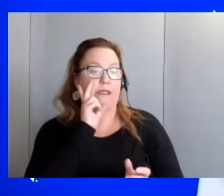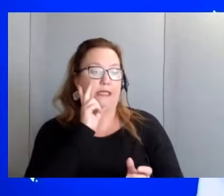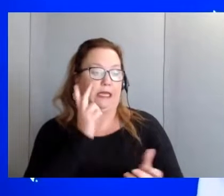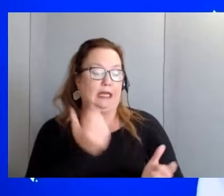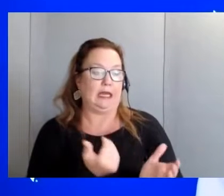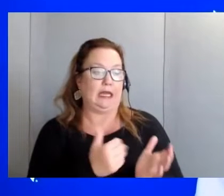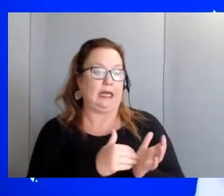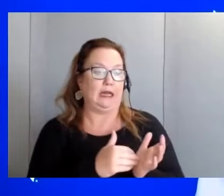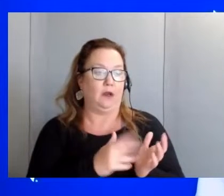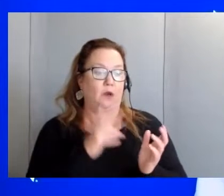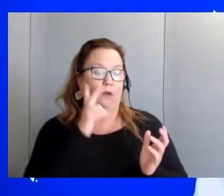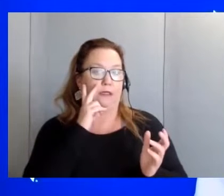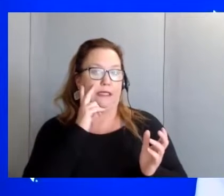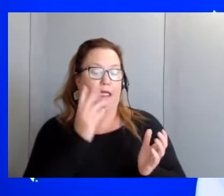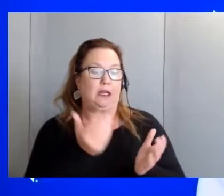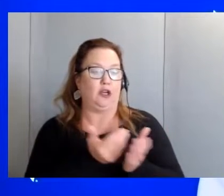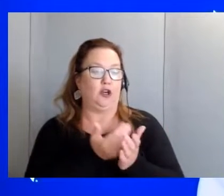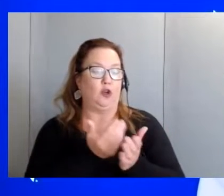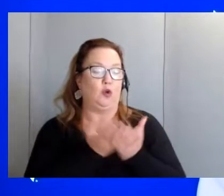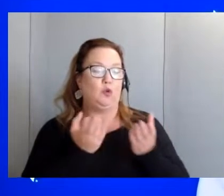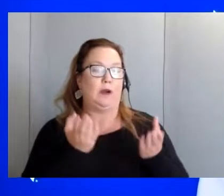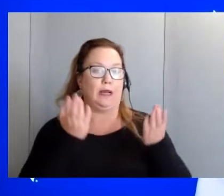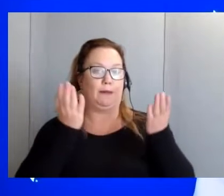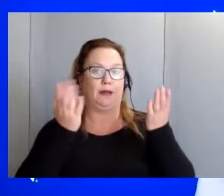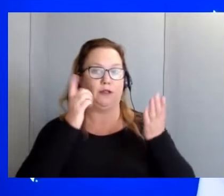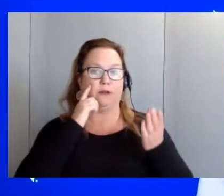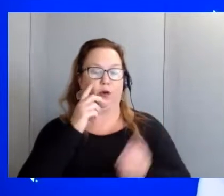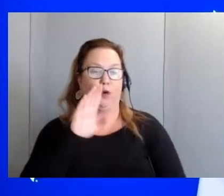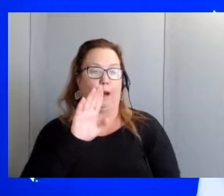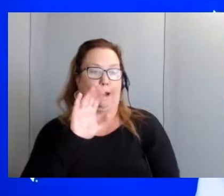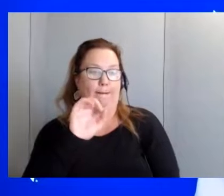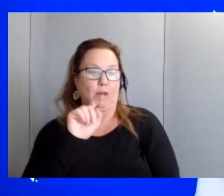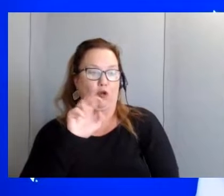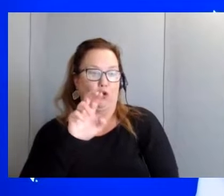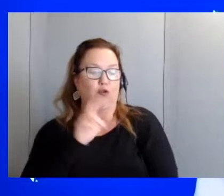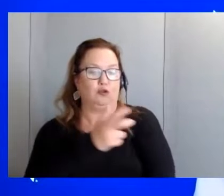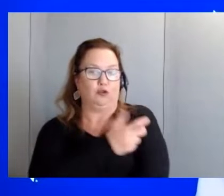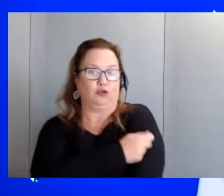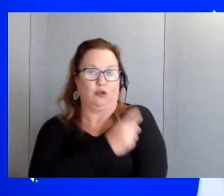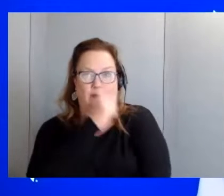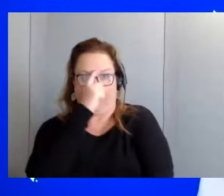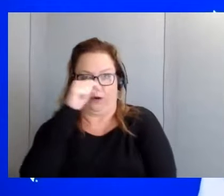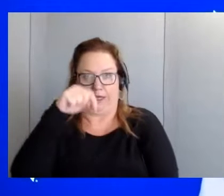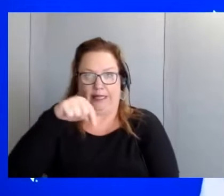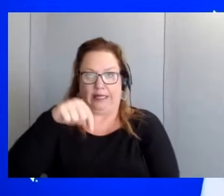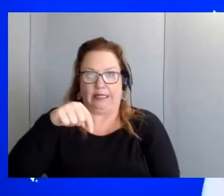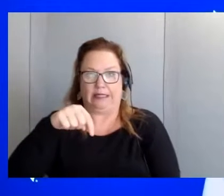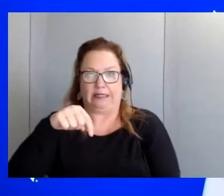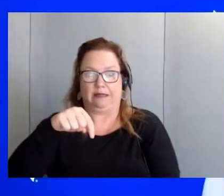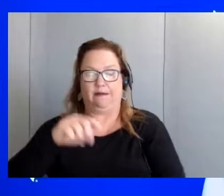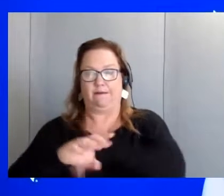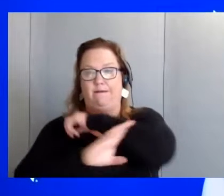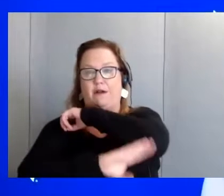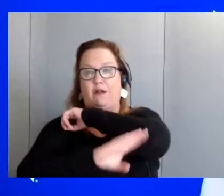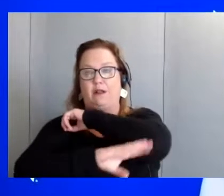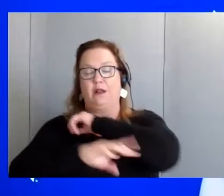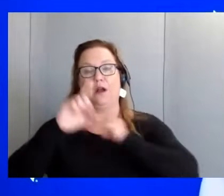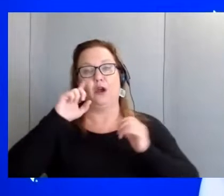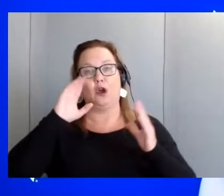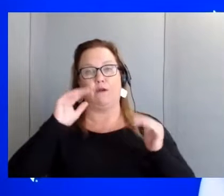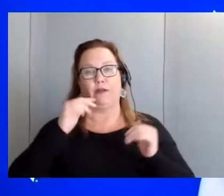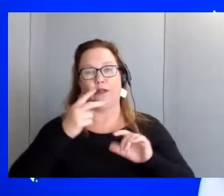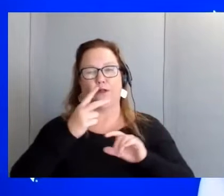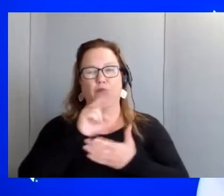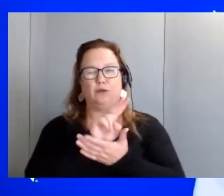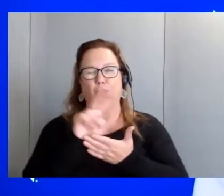also waiting to see the new recommendations for boosters, certainly for this coming fall. Hopefully within the next 2 to 4 weeks